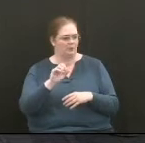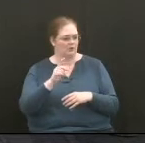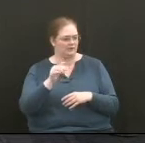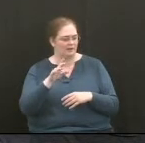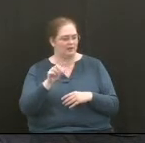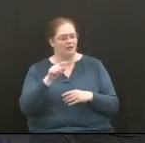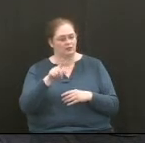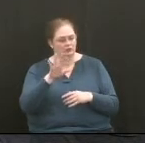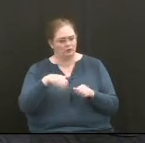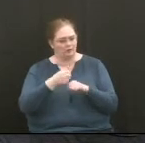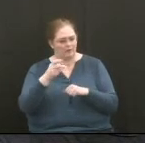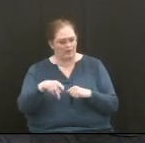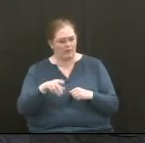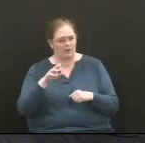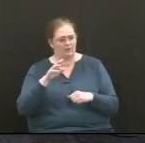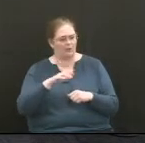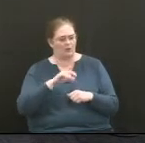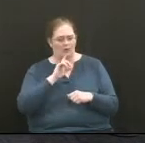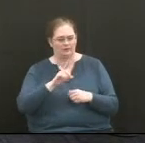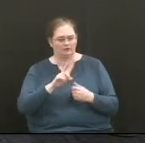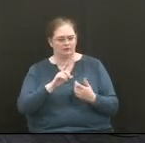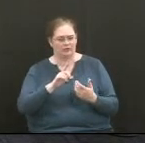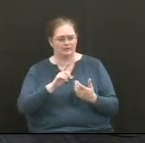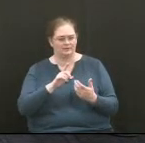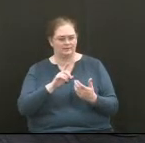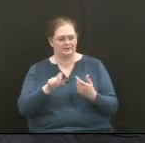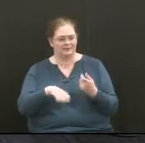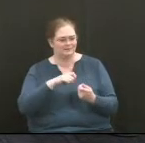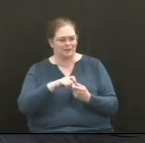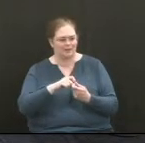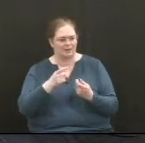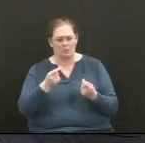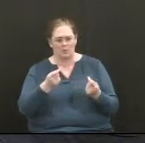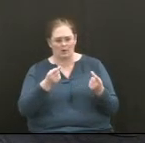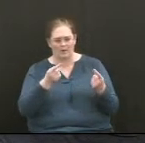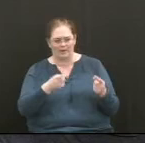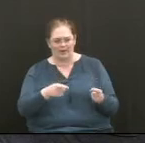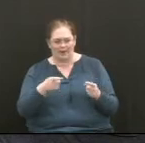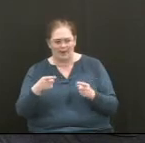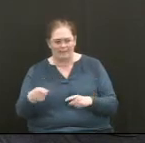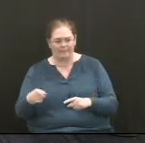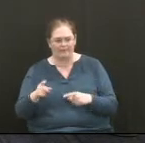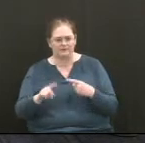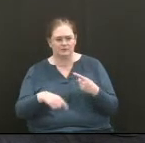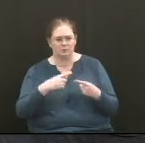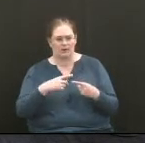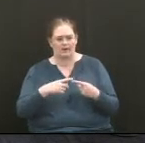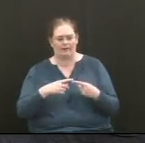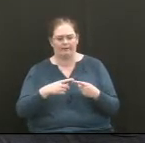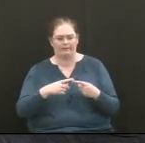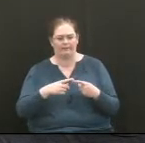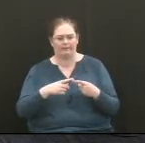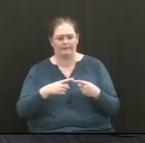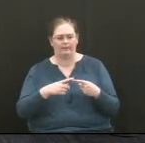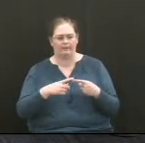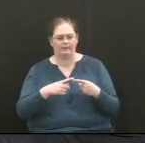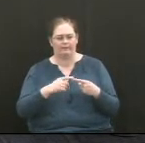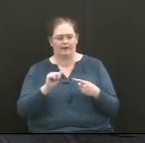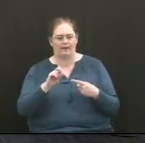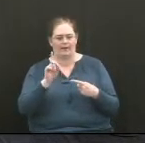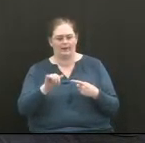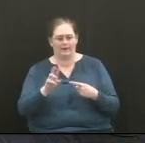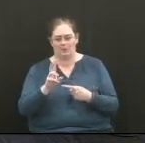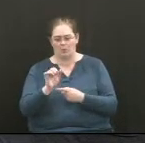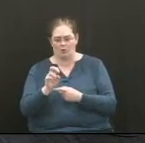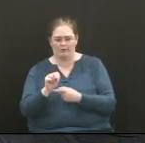follow up on just exactly what happens when Andy